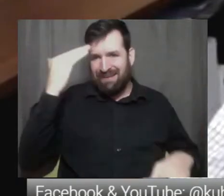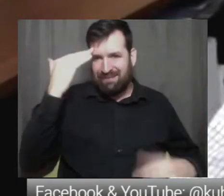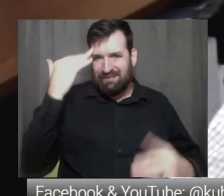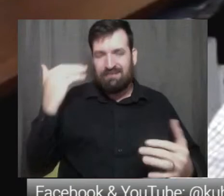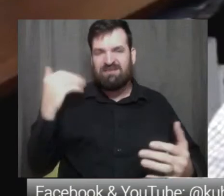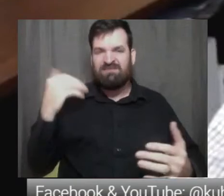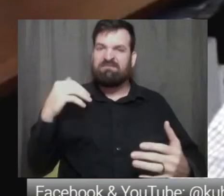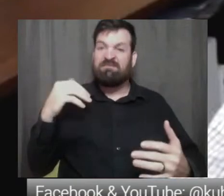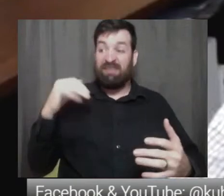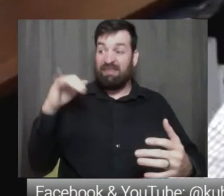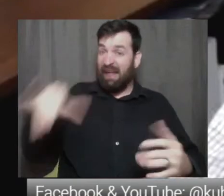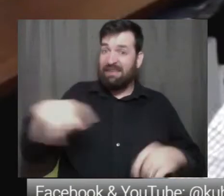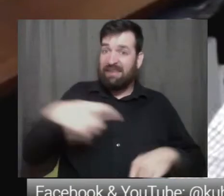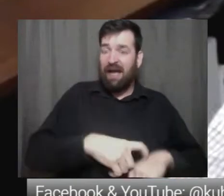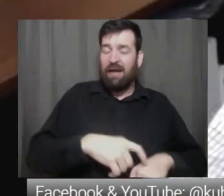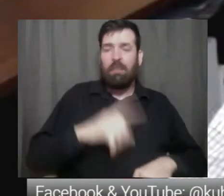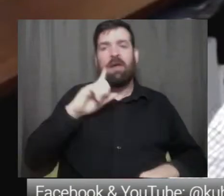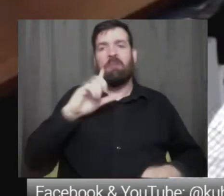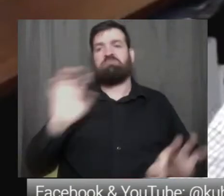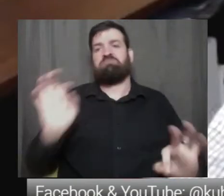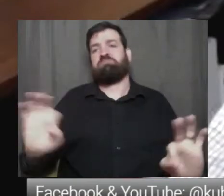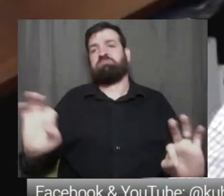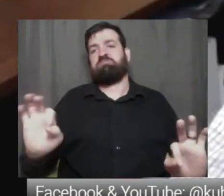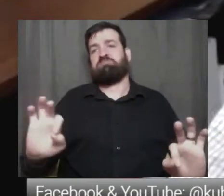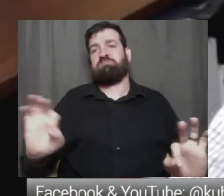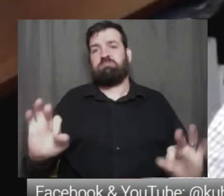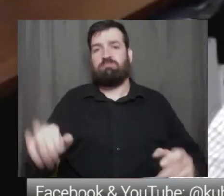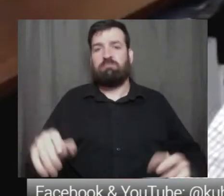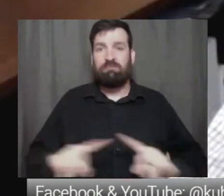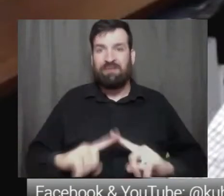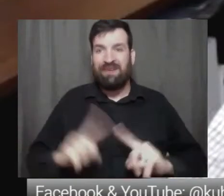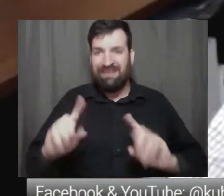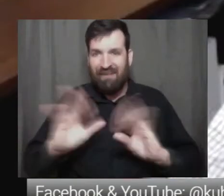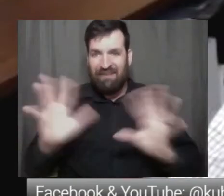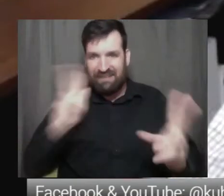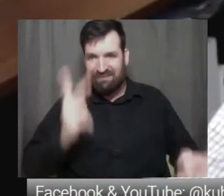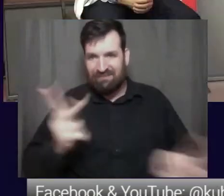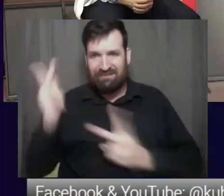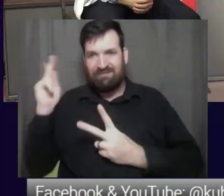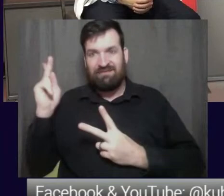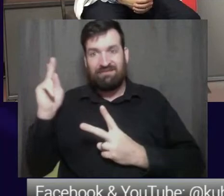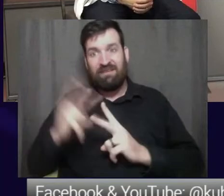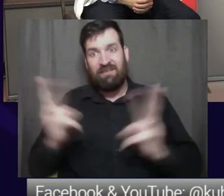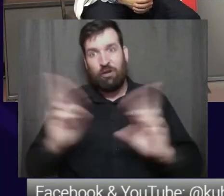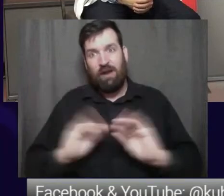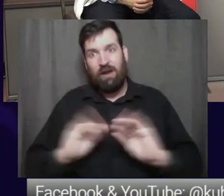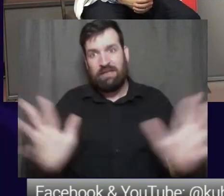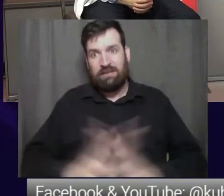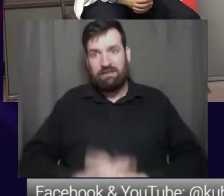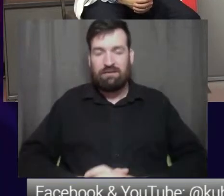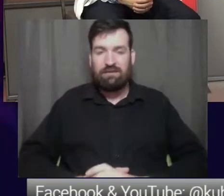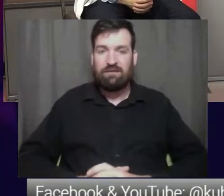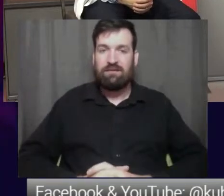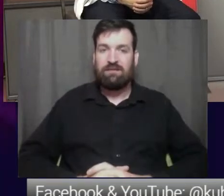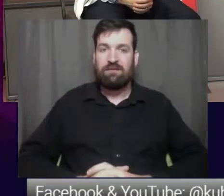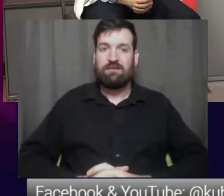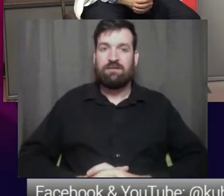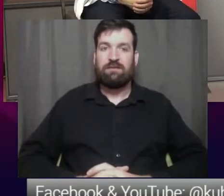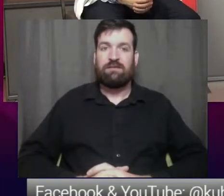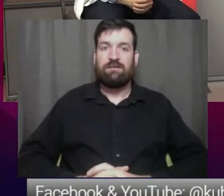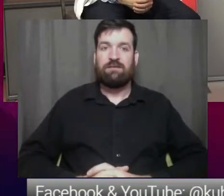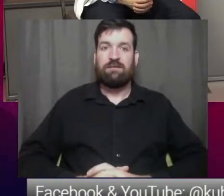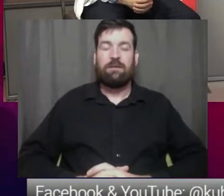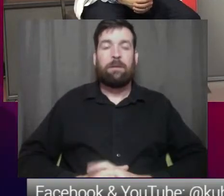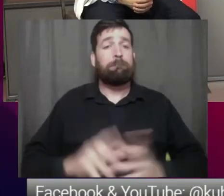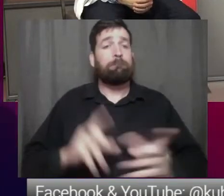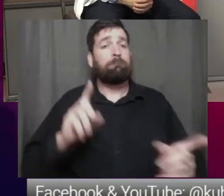at the time, didn't think were that big a deal. But obviously looking back on, were very obvious signs. Dr.